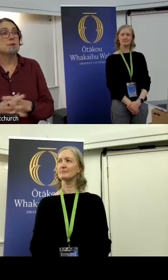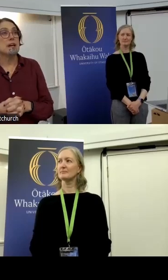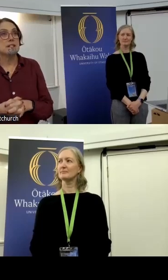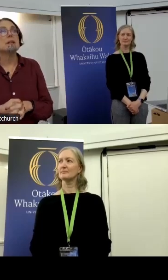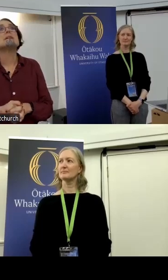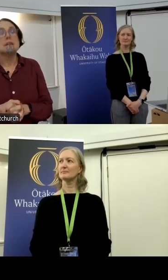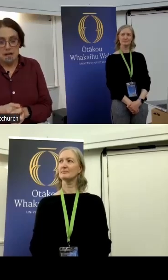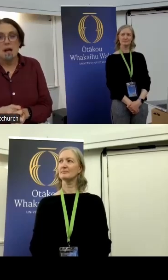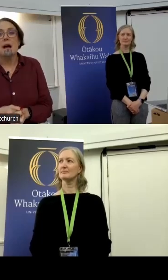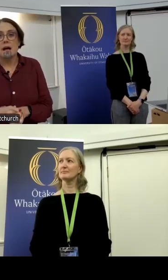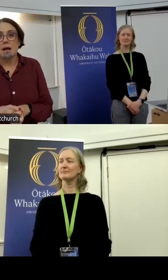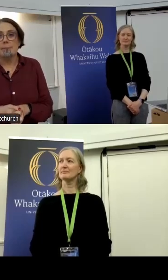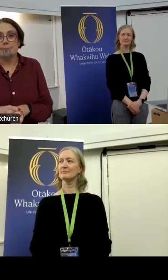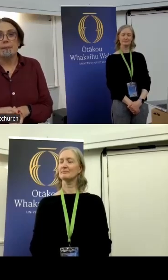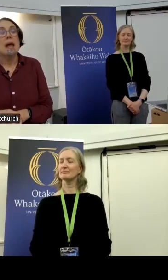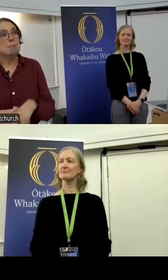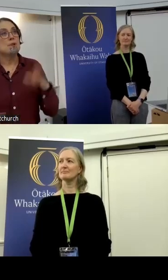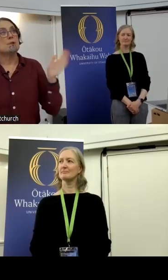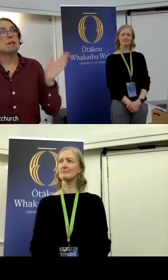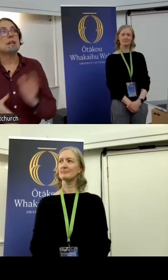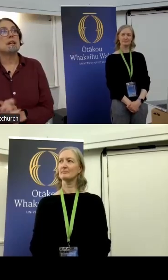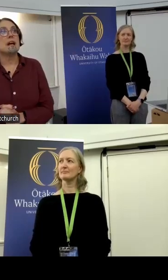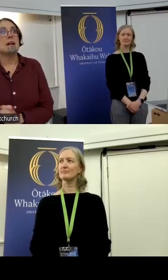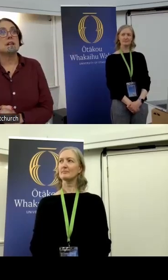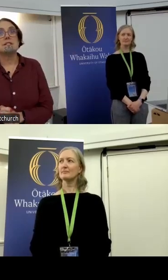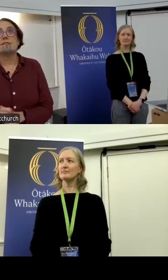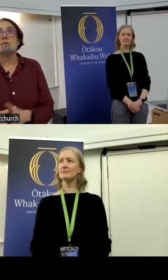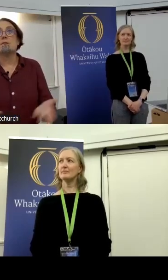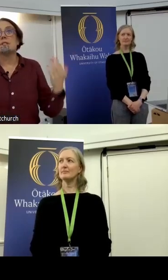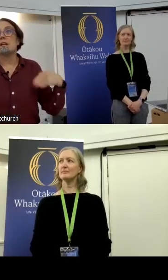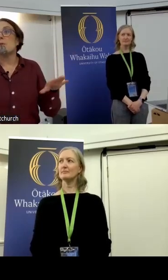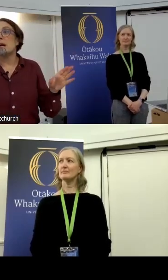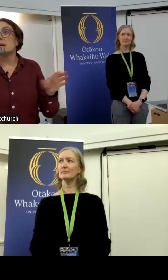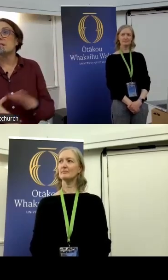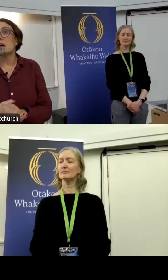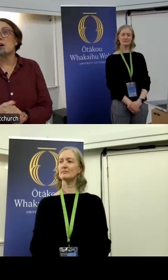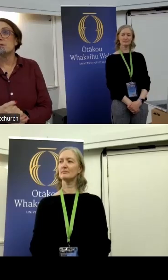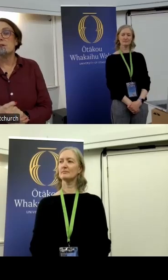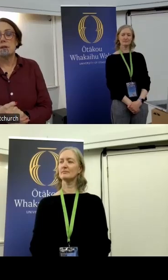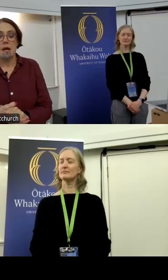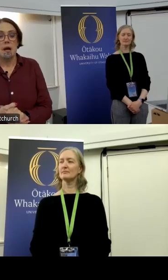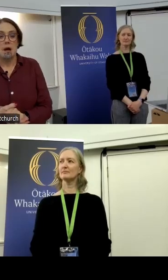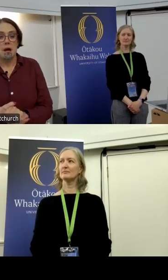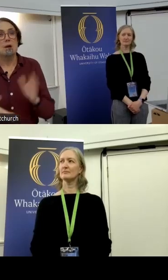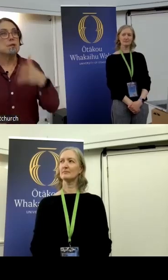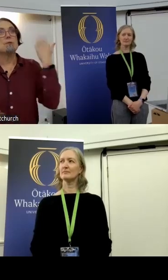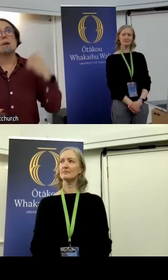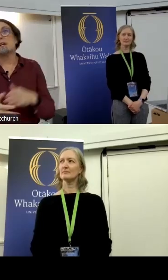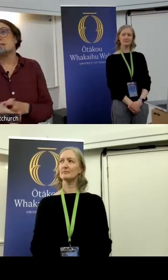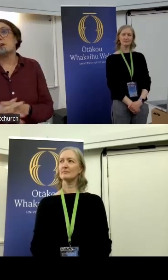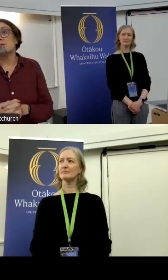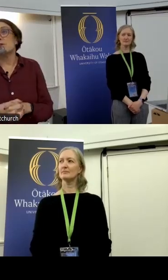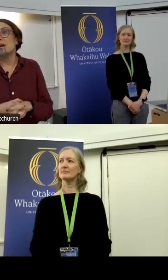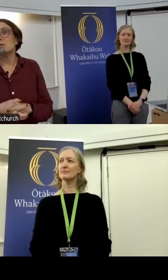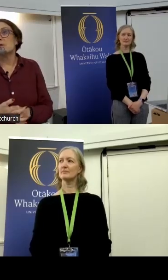ki Tuheitia. He mihi nui ki ngā tangata whenua o tēnei wahi, tēnā koutou. Huri noa